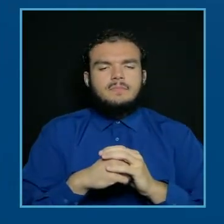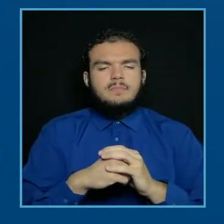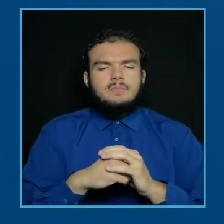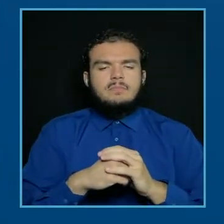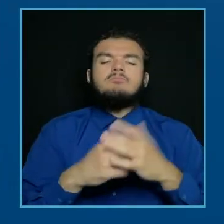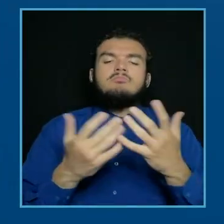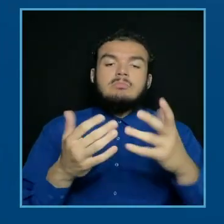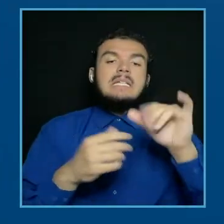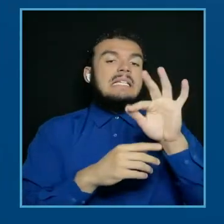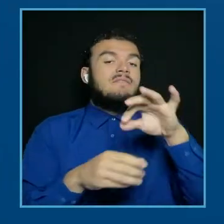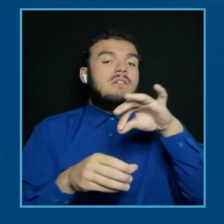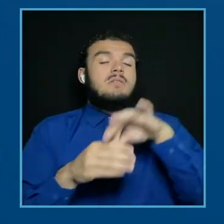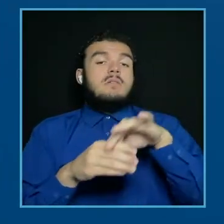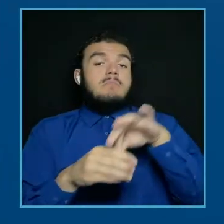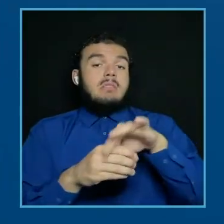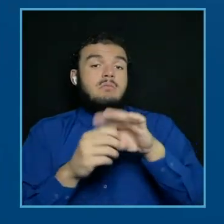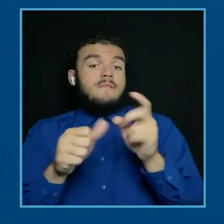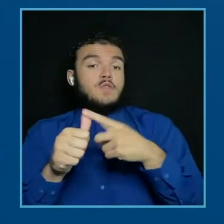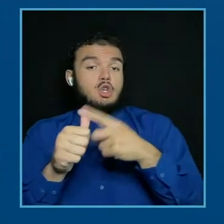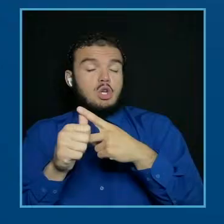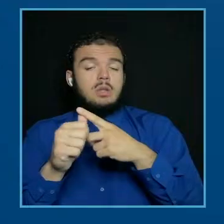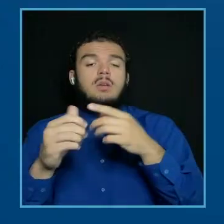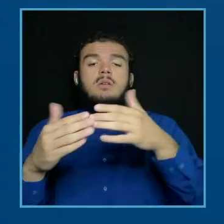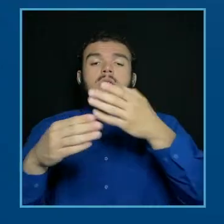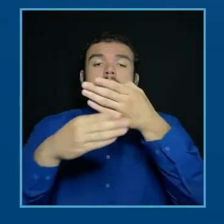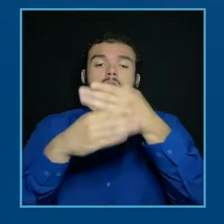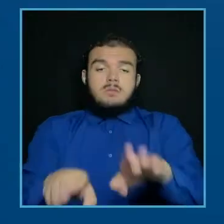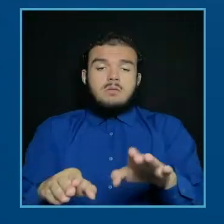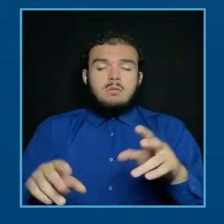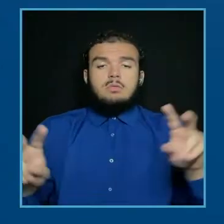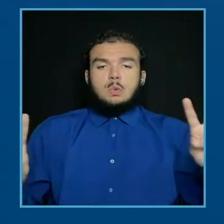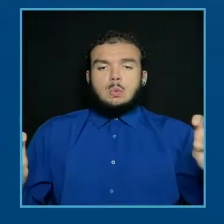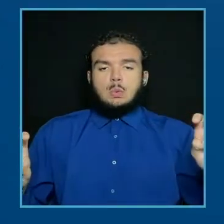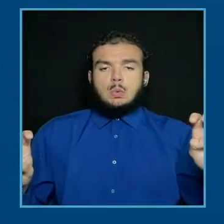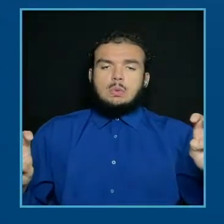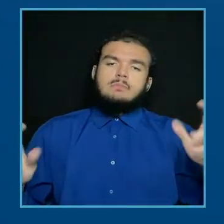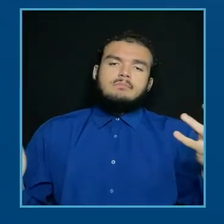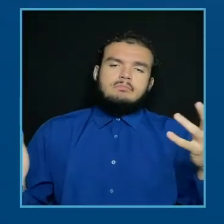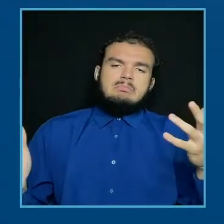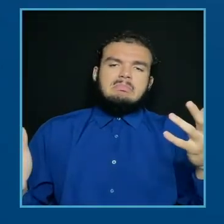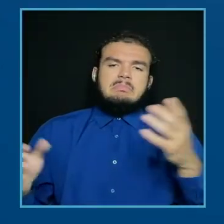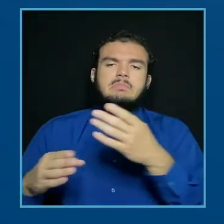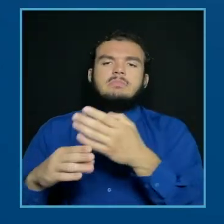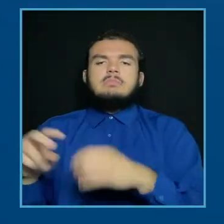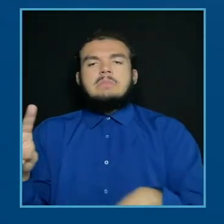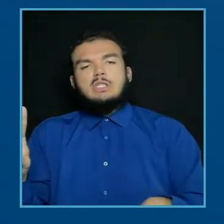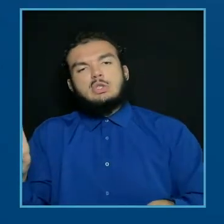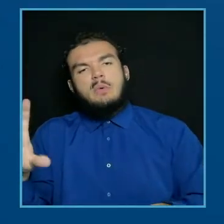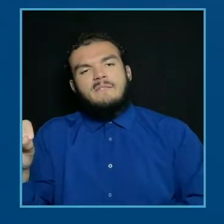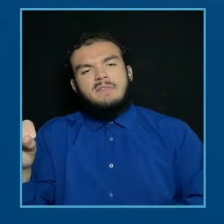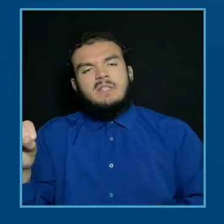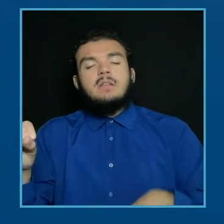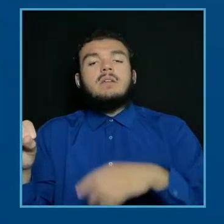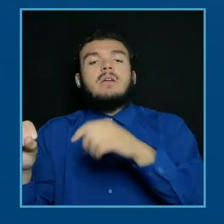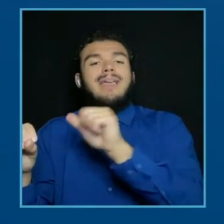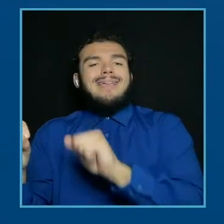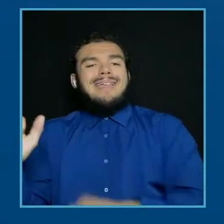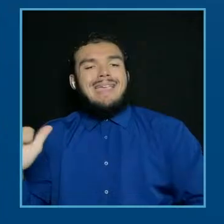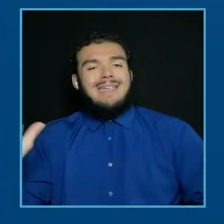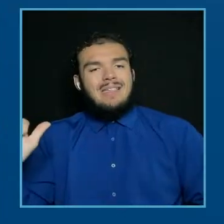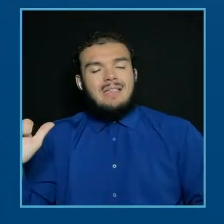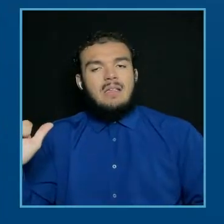ballots in that first basket being split between the two men ended up being split with 250 for candidate A